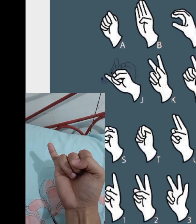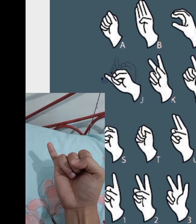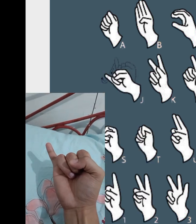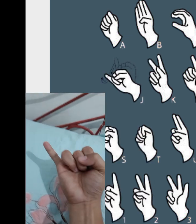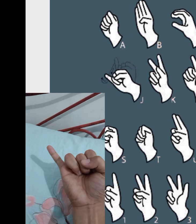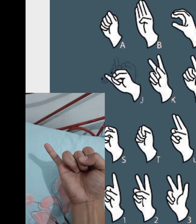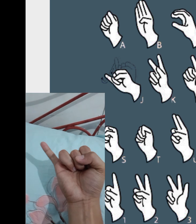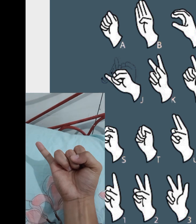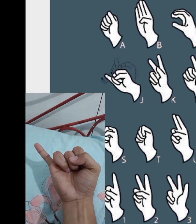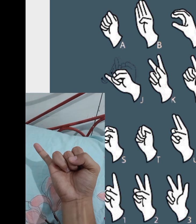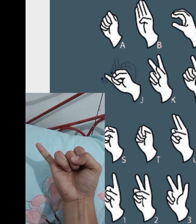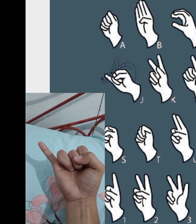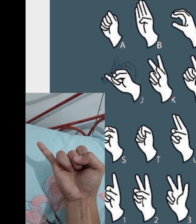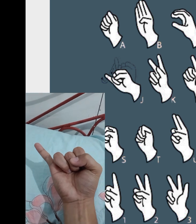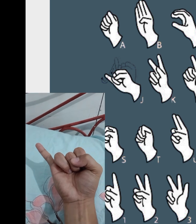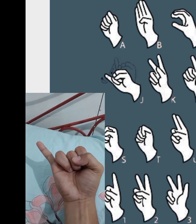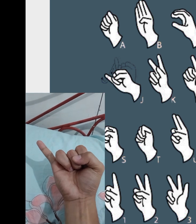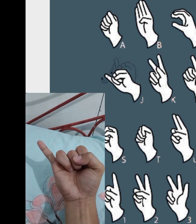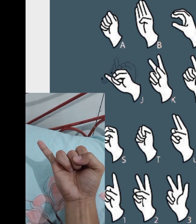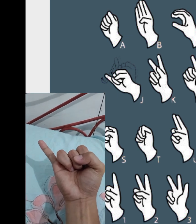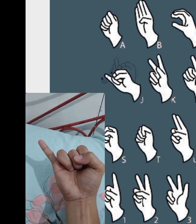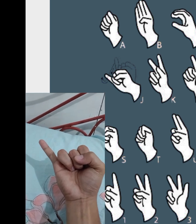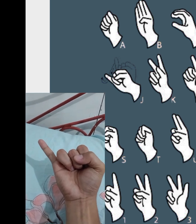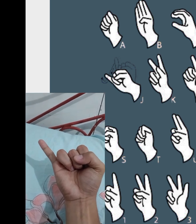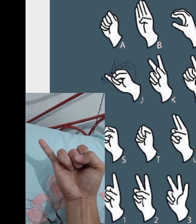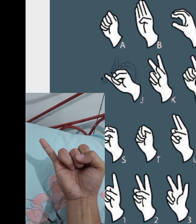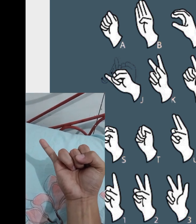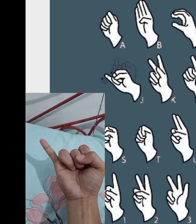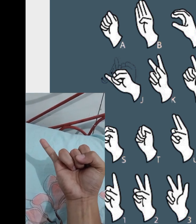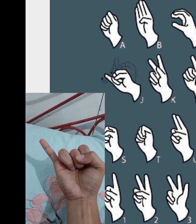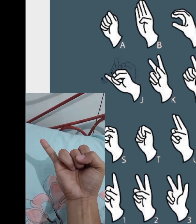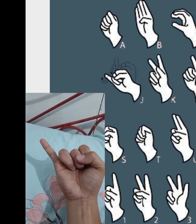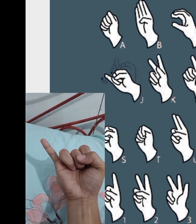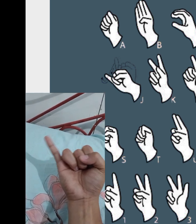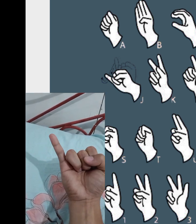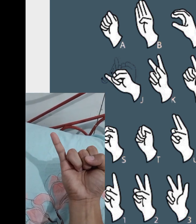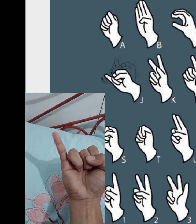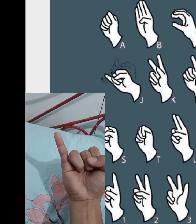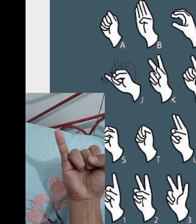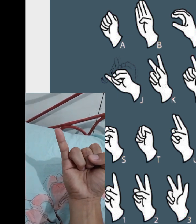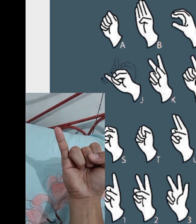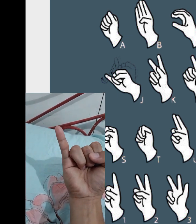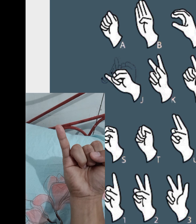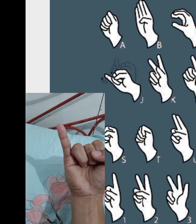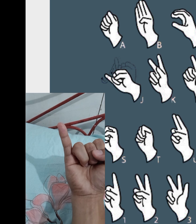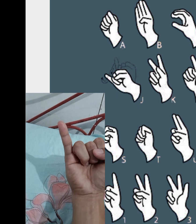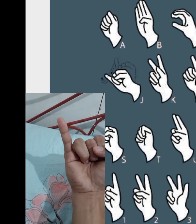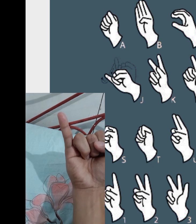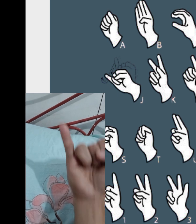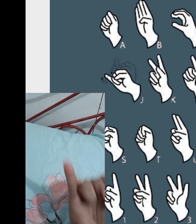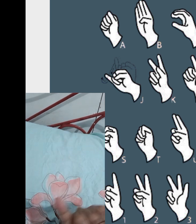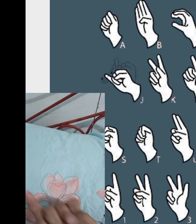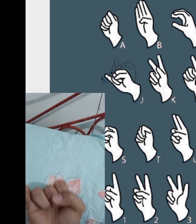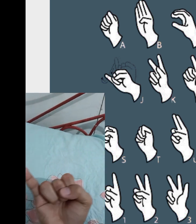I. And then for J, it's the same formation as I, but you will draw like a